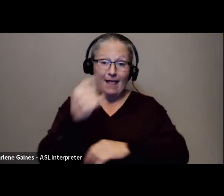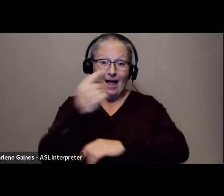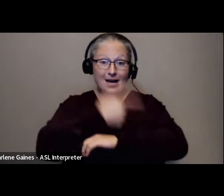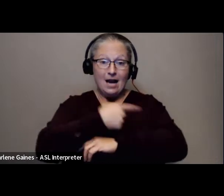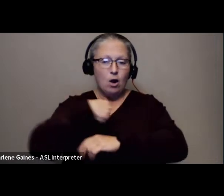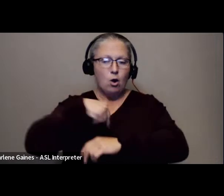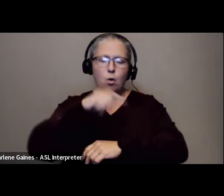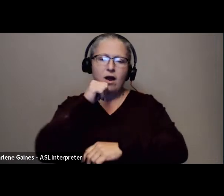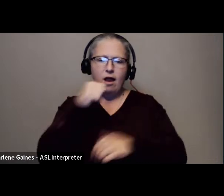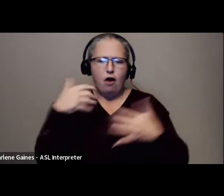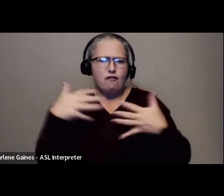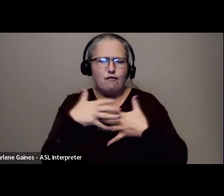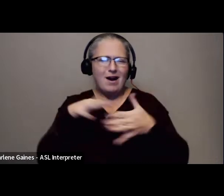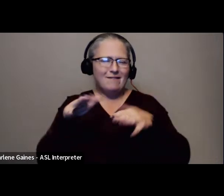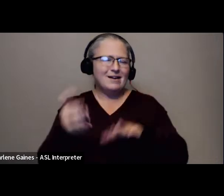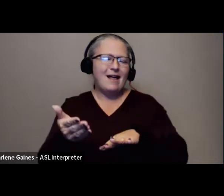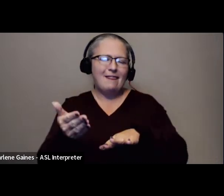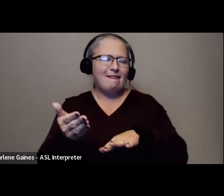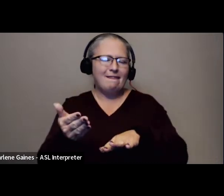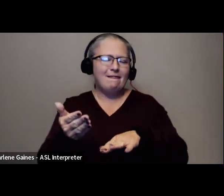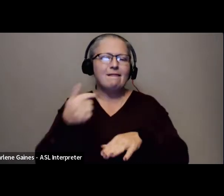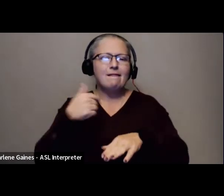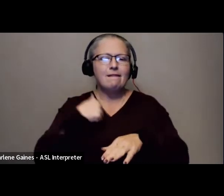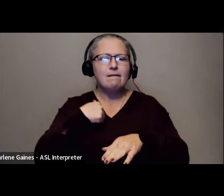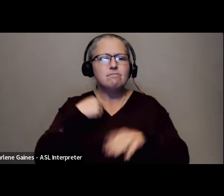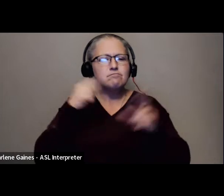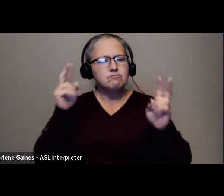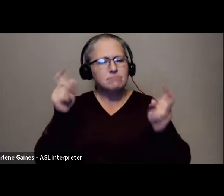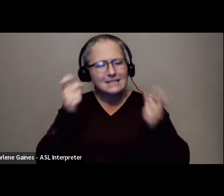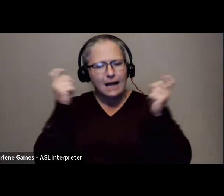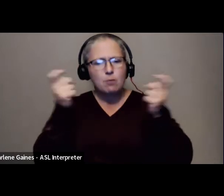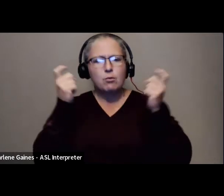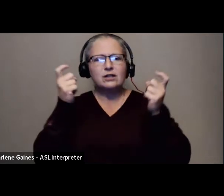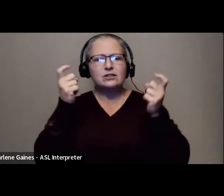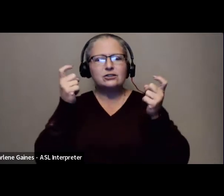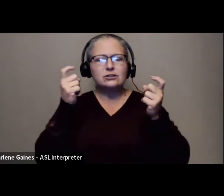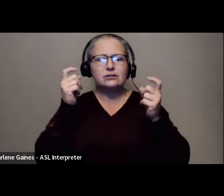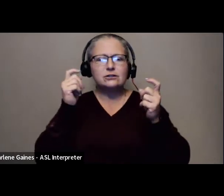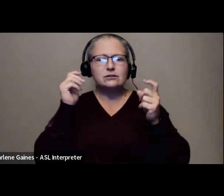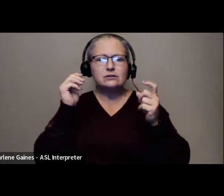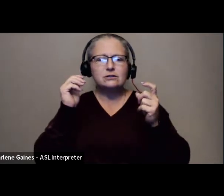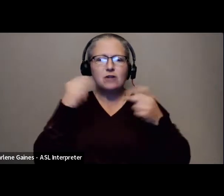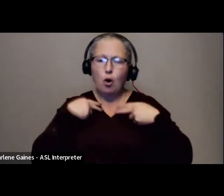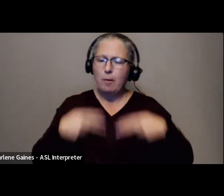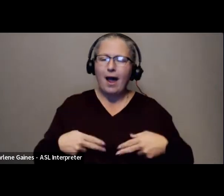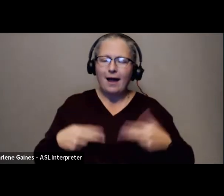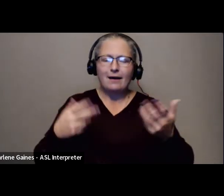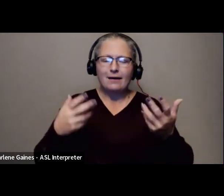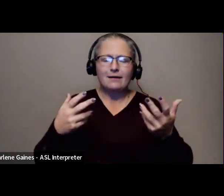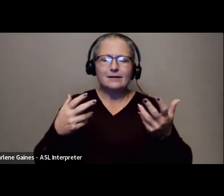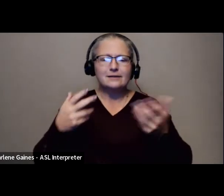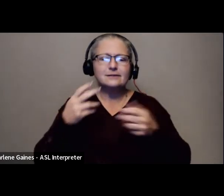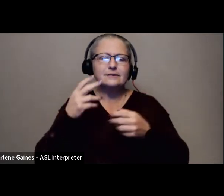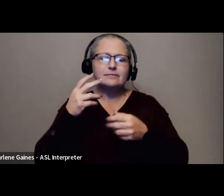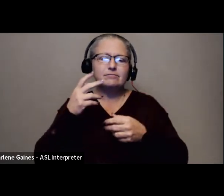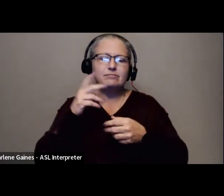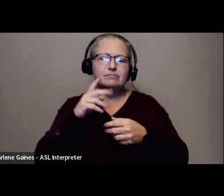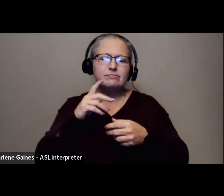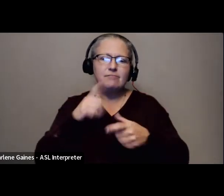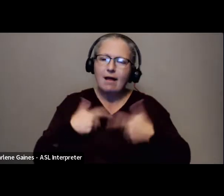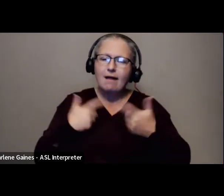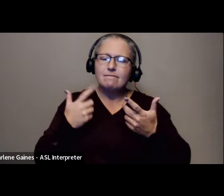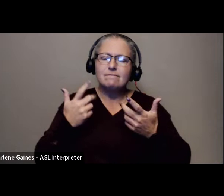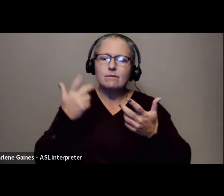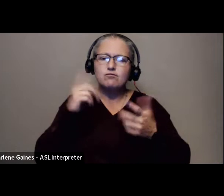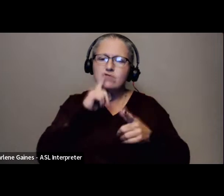not afraid of death. It's more of celebration of our humanity, really. So it's really